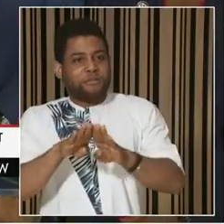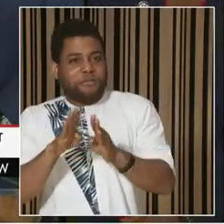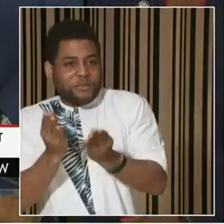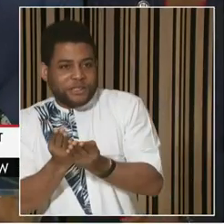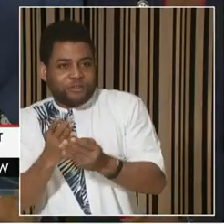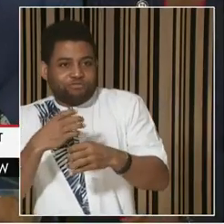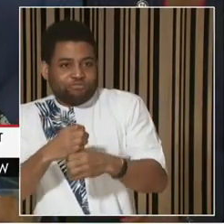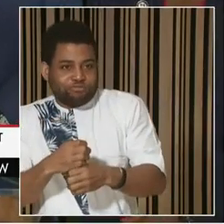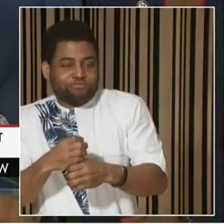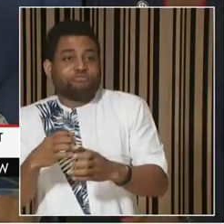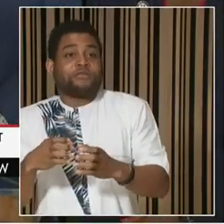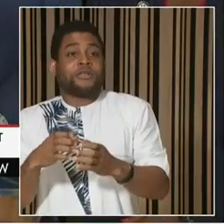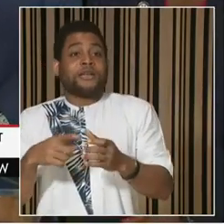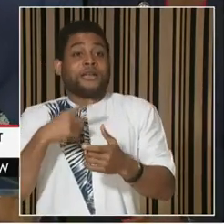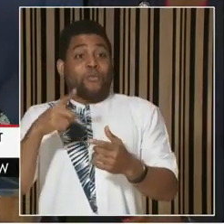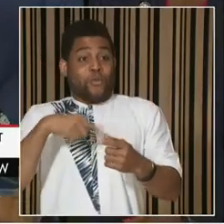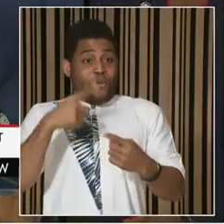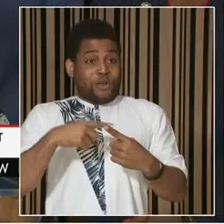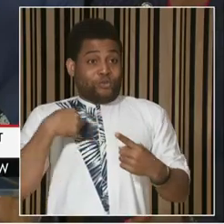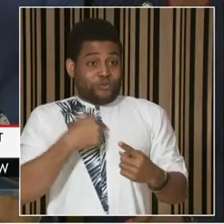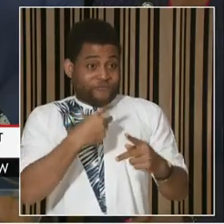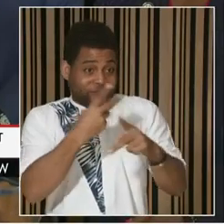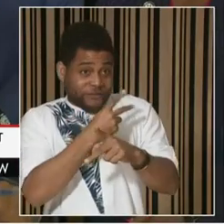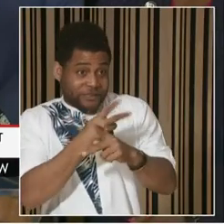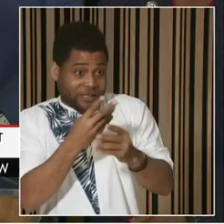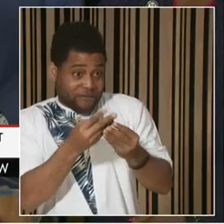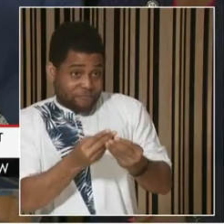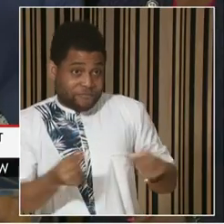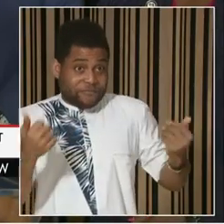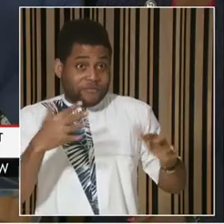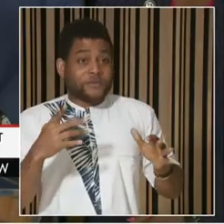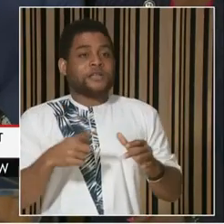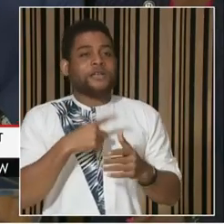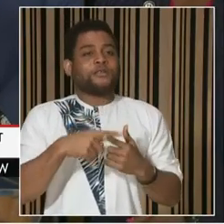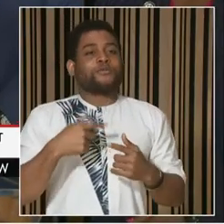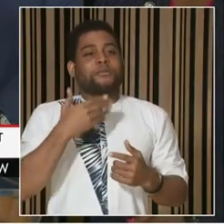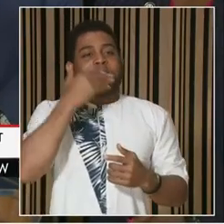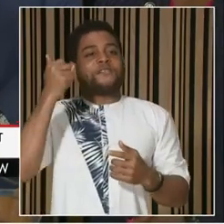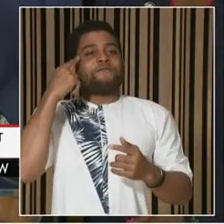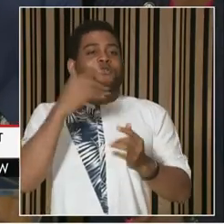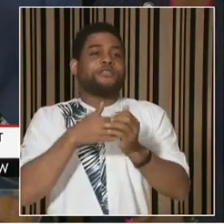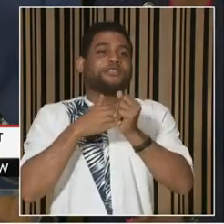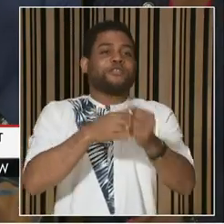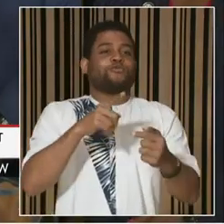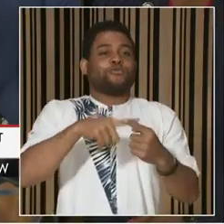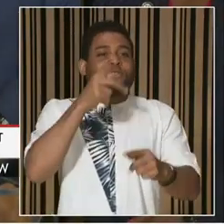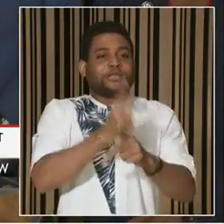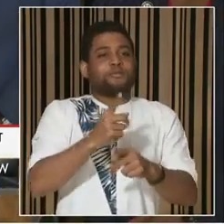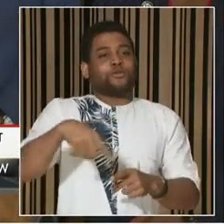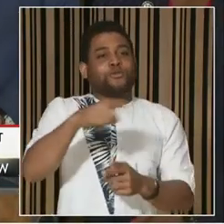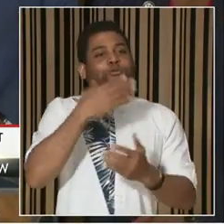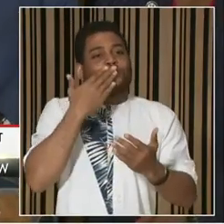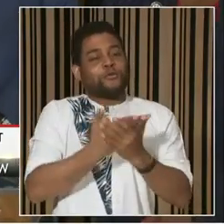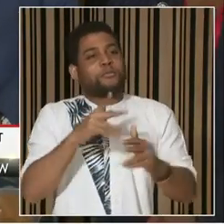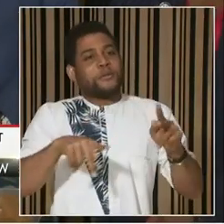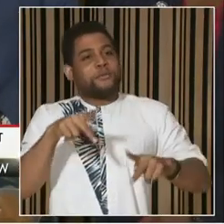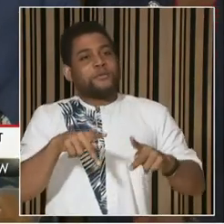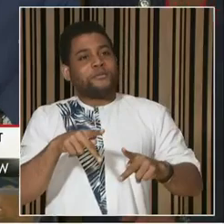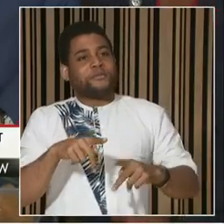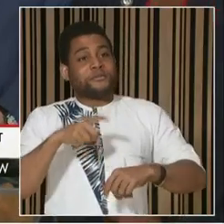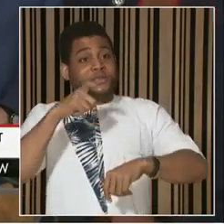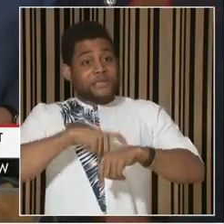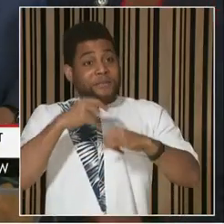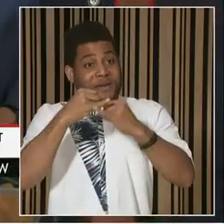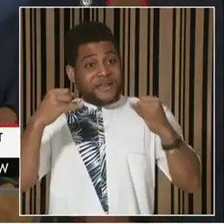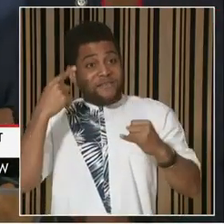we have it settled, I think the better it will be for leadership and our ability to retain good people. The timeline for the sports